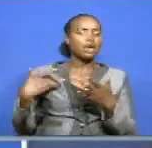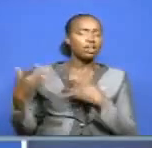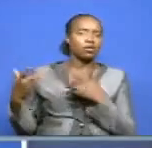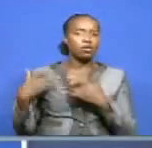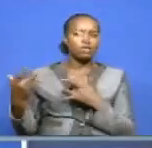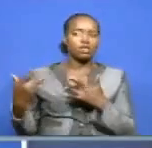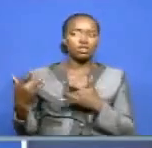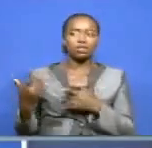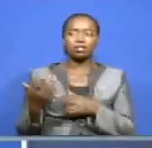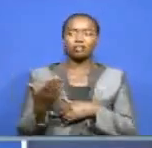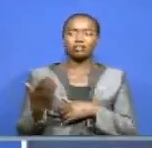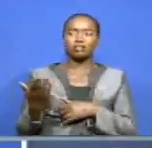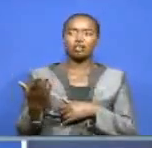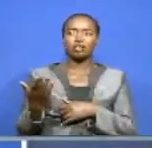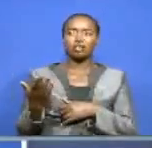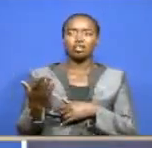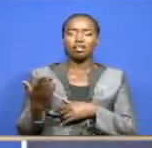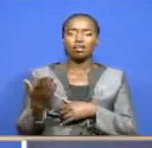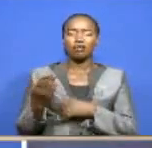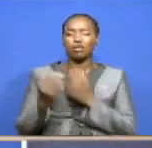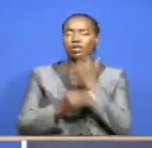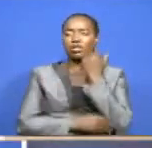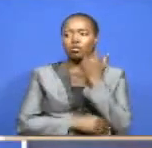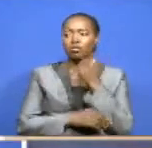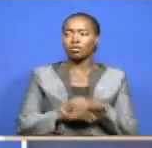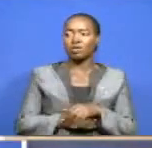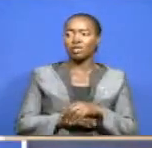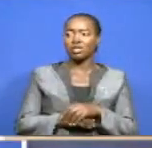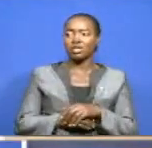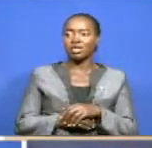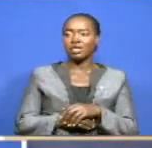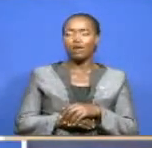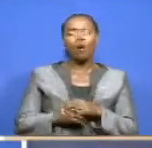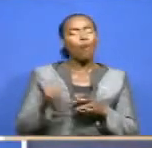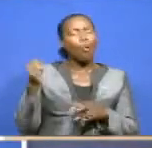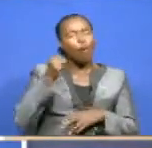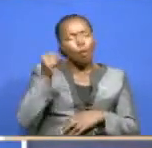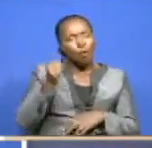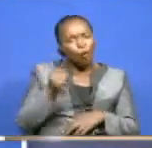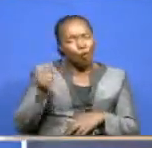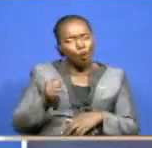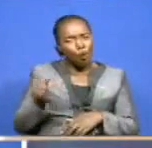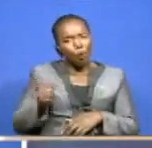that the facility is in a wanton state.